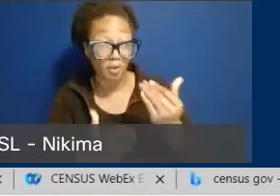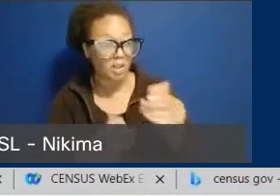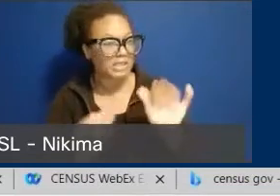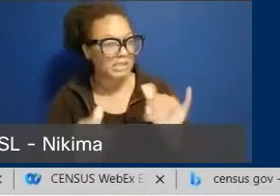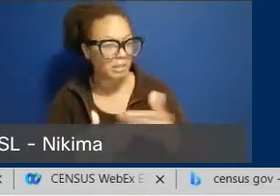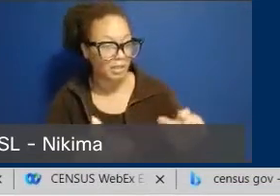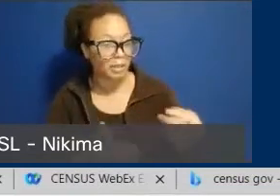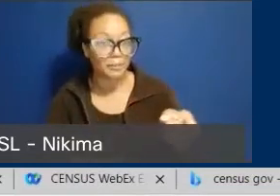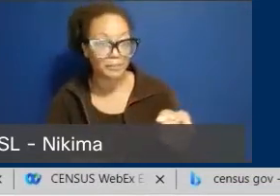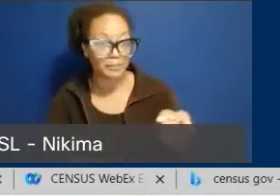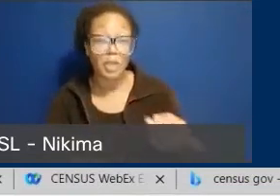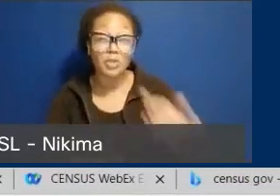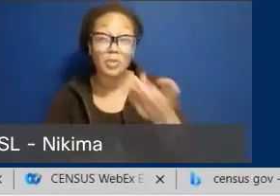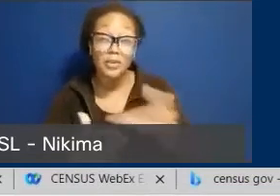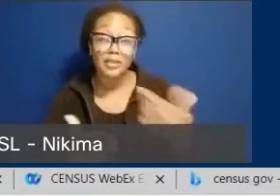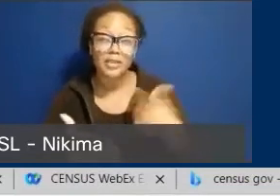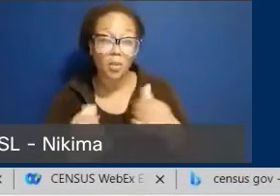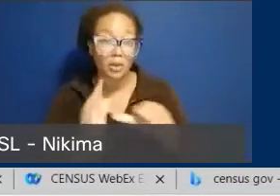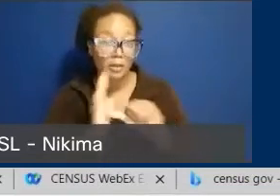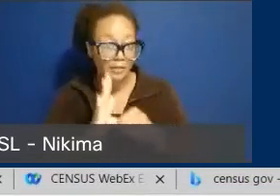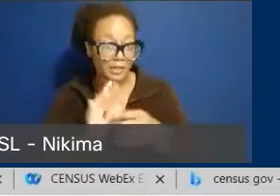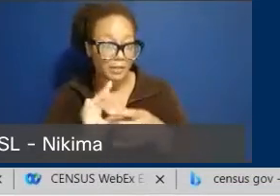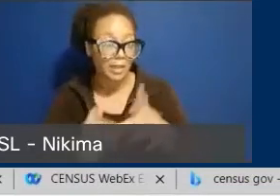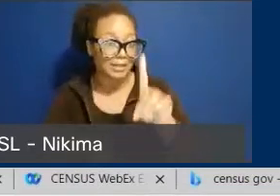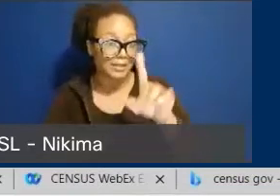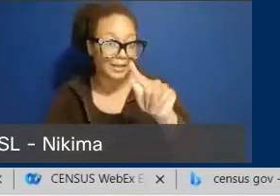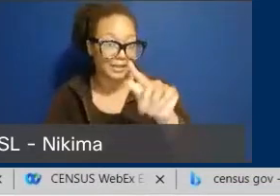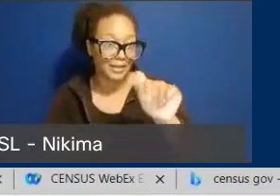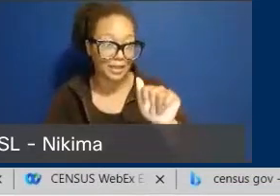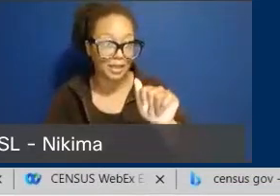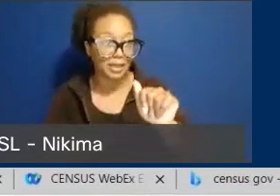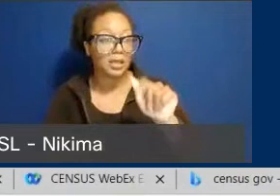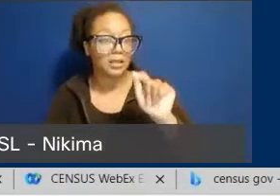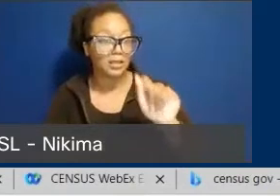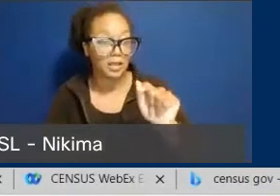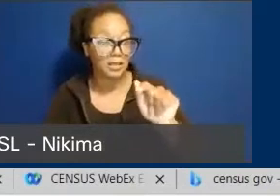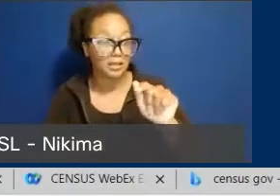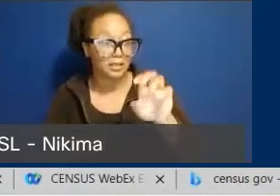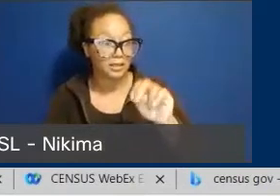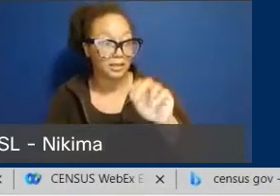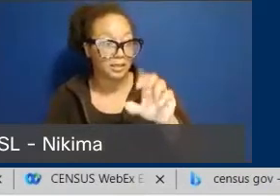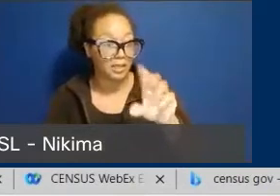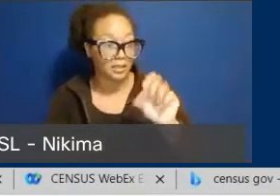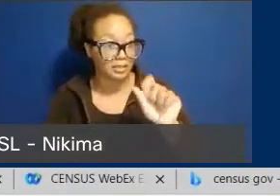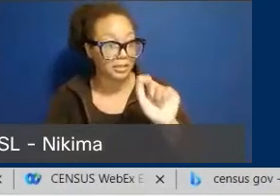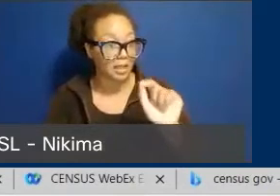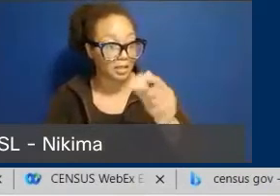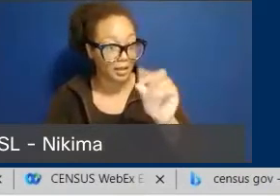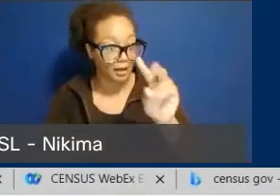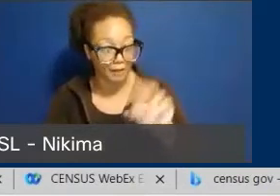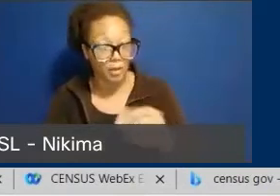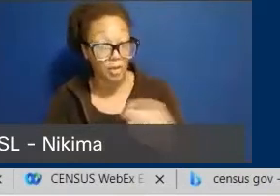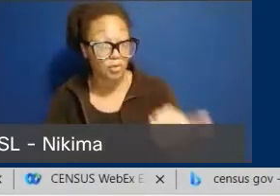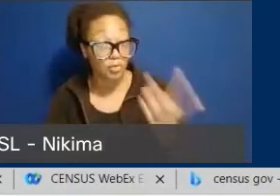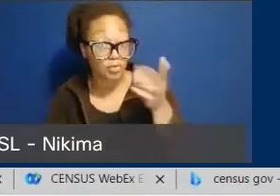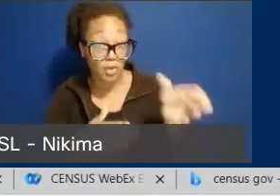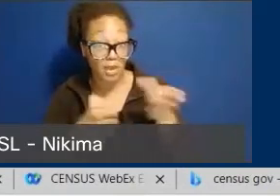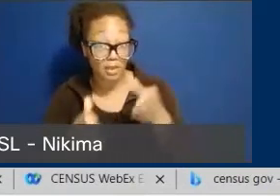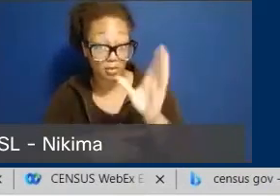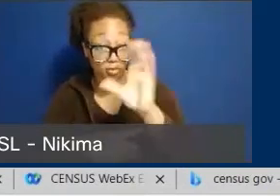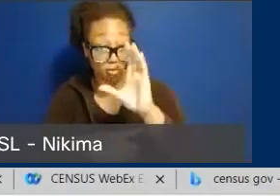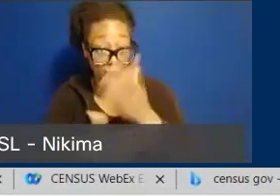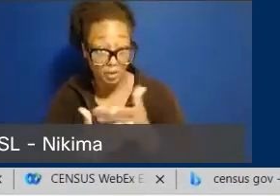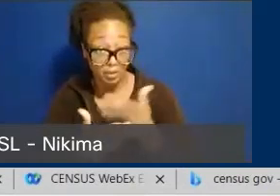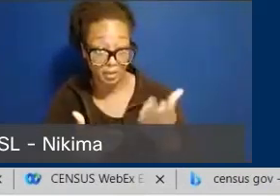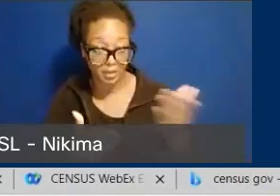about data.census.gov. We have two ways in which you can search. You can search by what we call